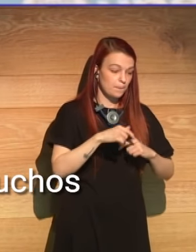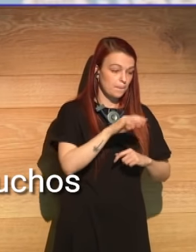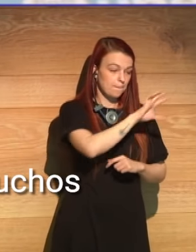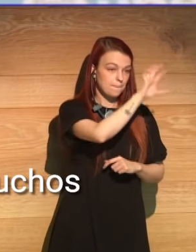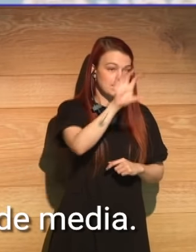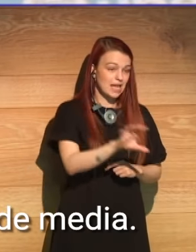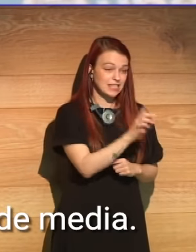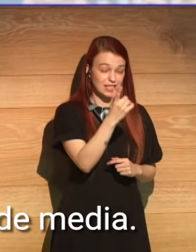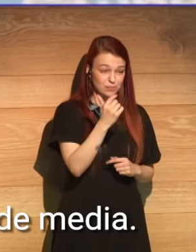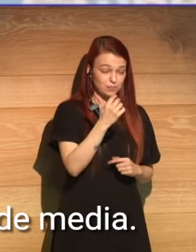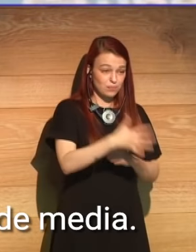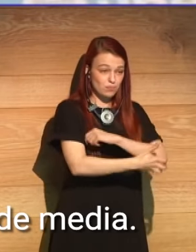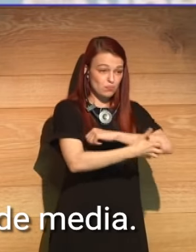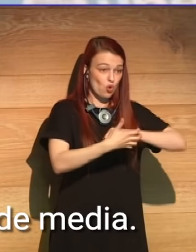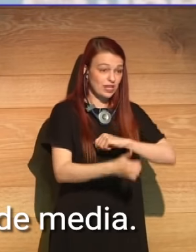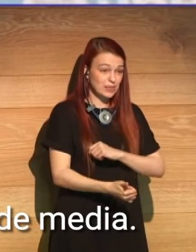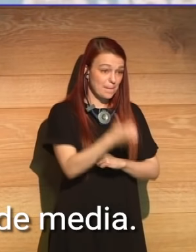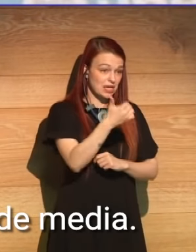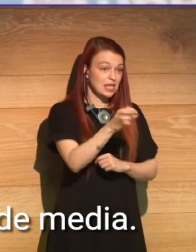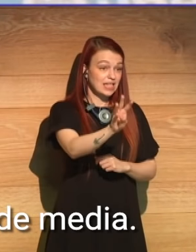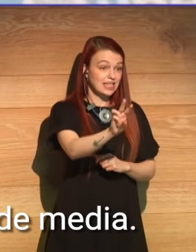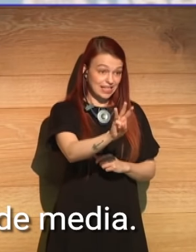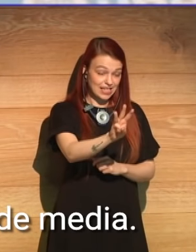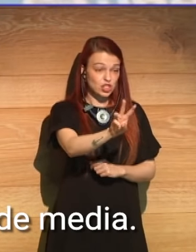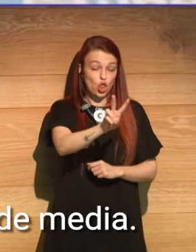in Africa, reduced their education budgets